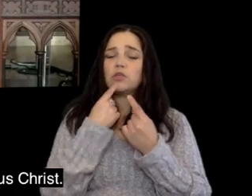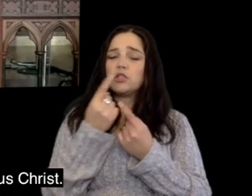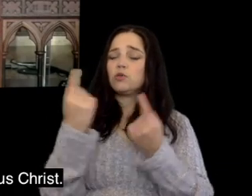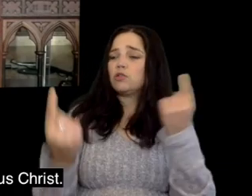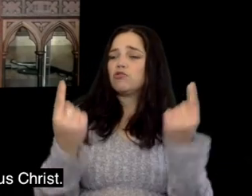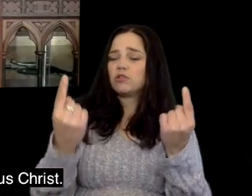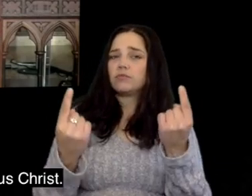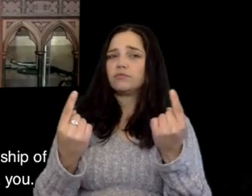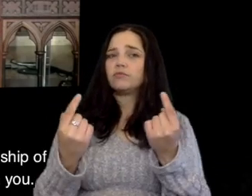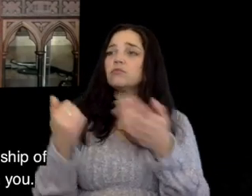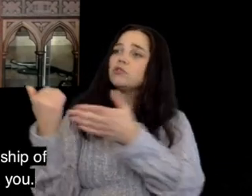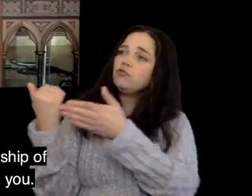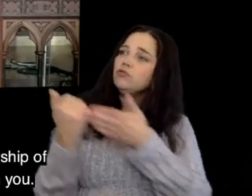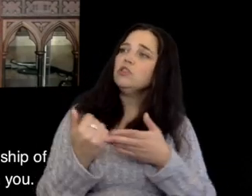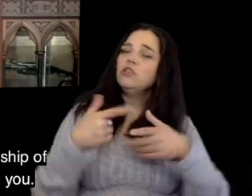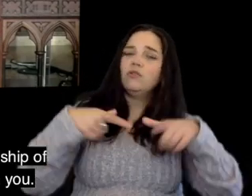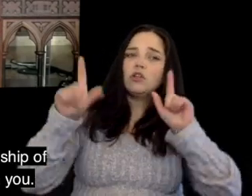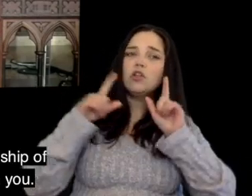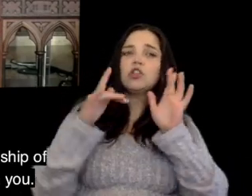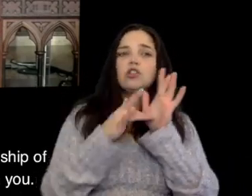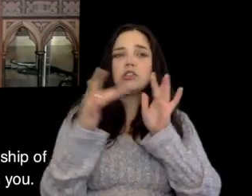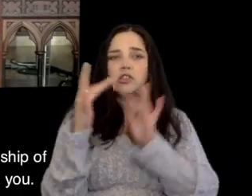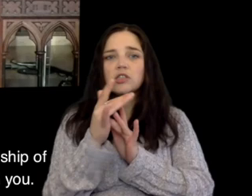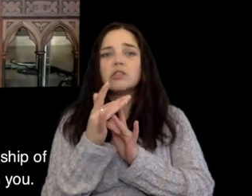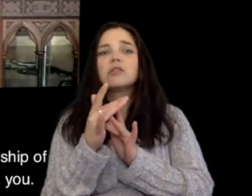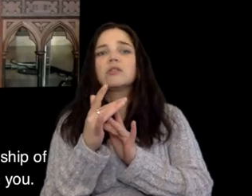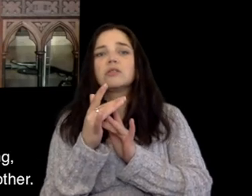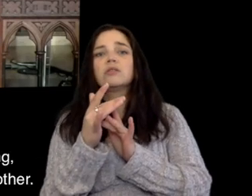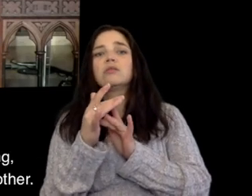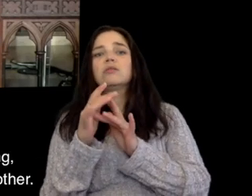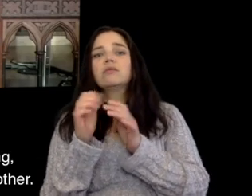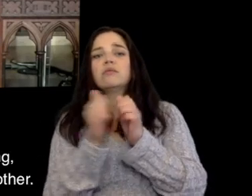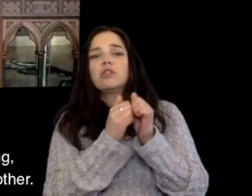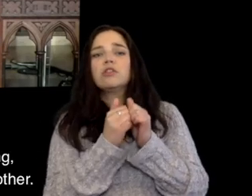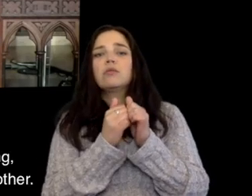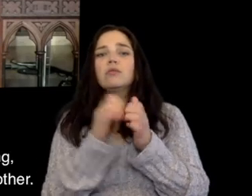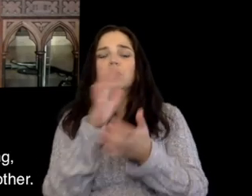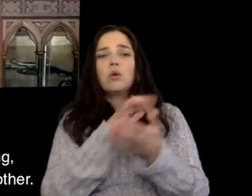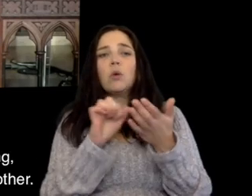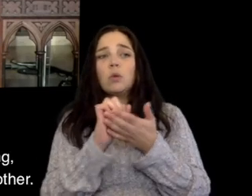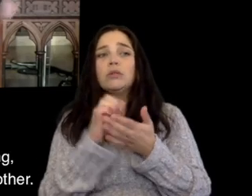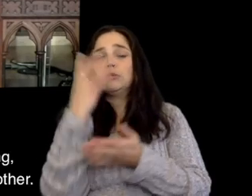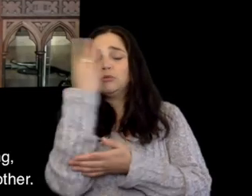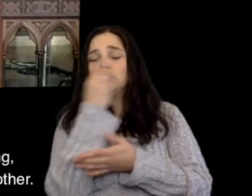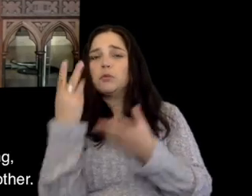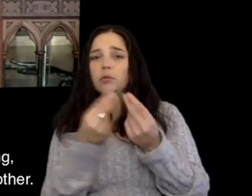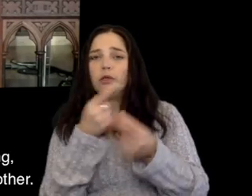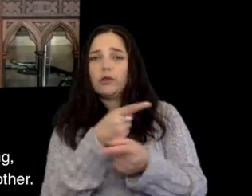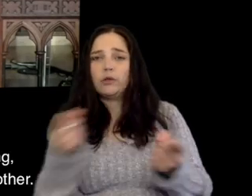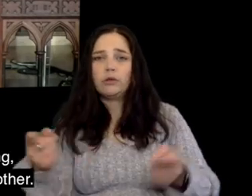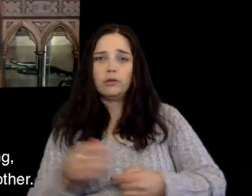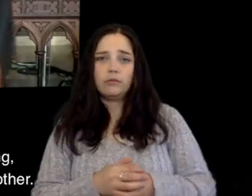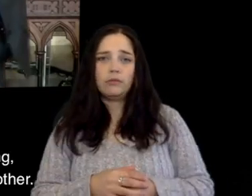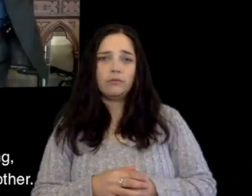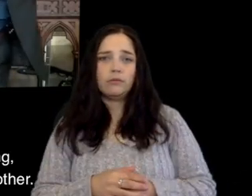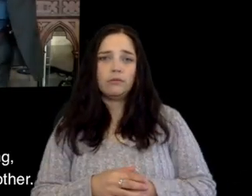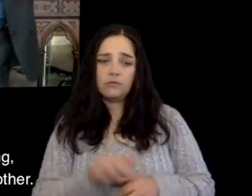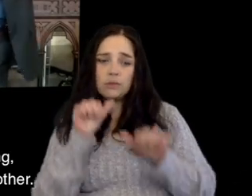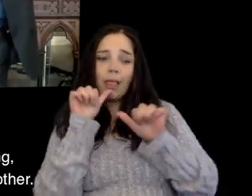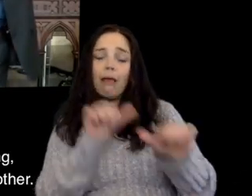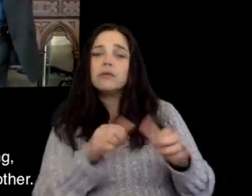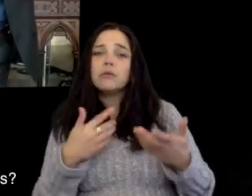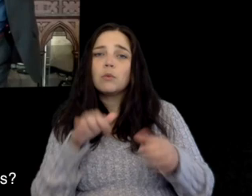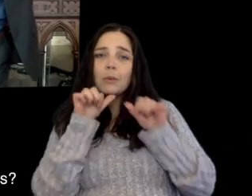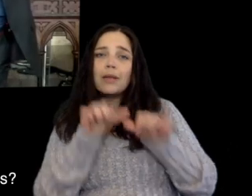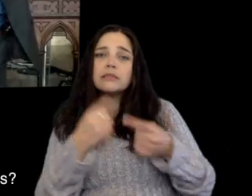And we say to one another, the grace of the Lord Jesus Christ, the love of God, fellowship of the Holy Spirit be with you. Yeah? It's a